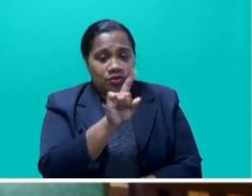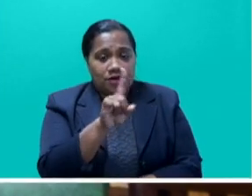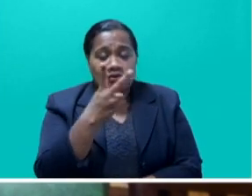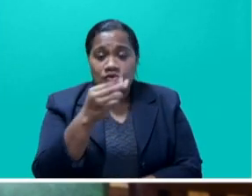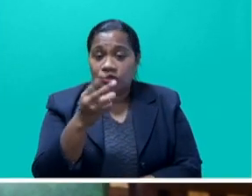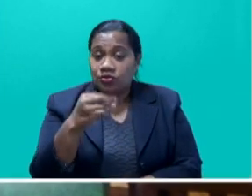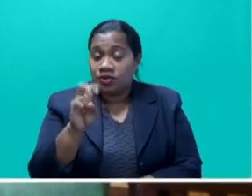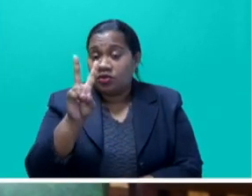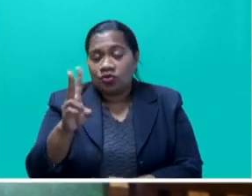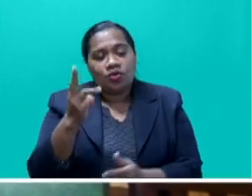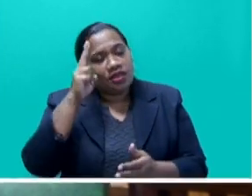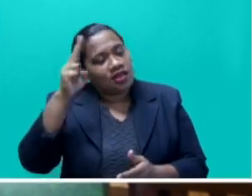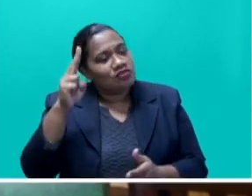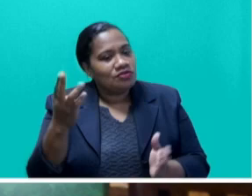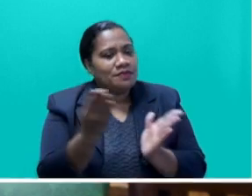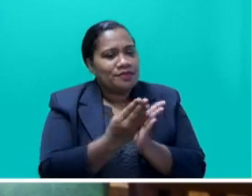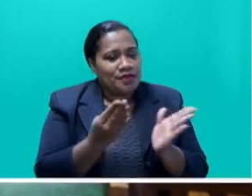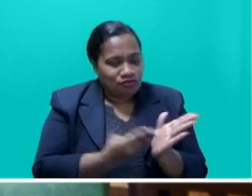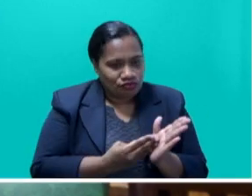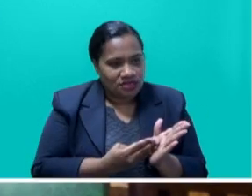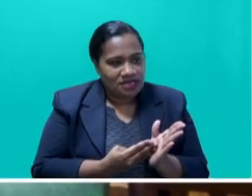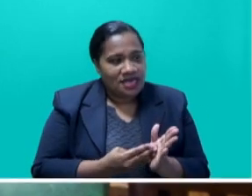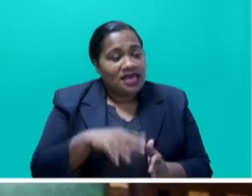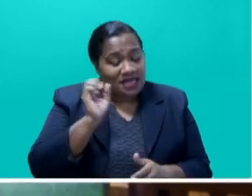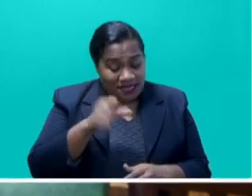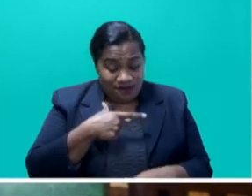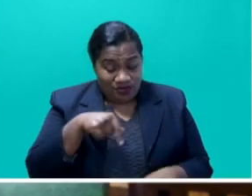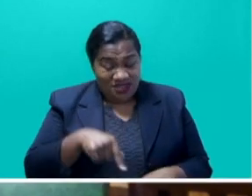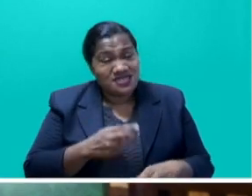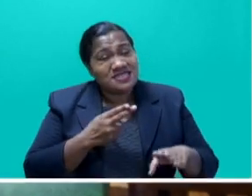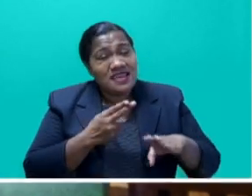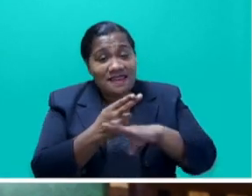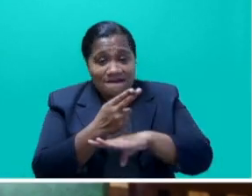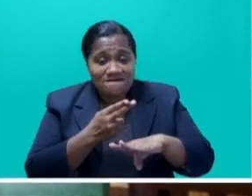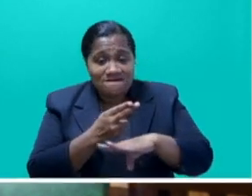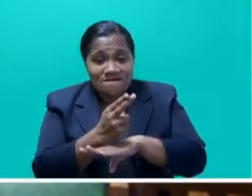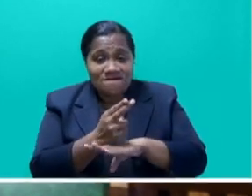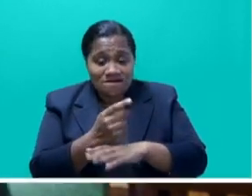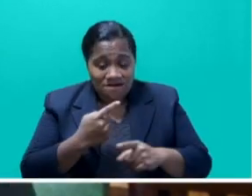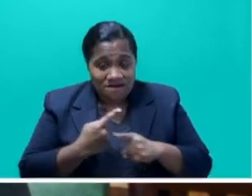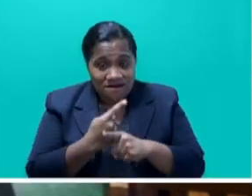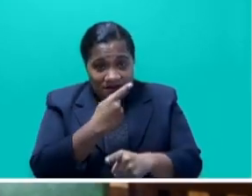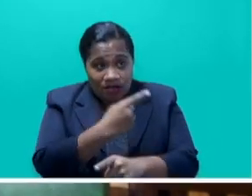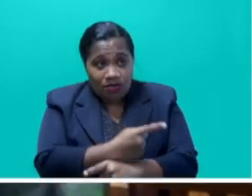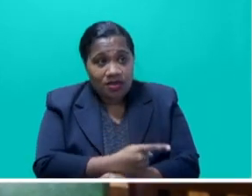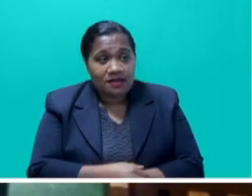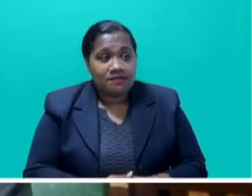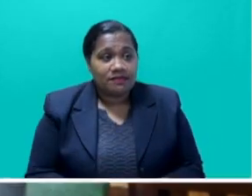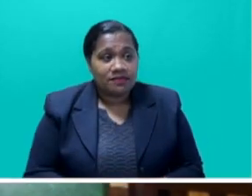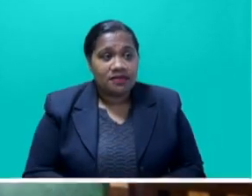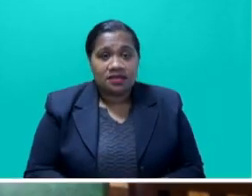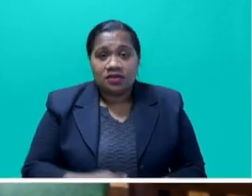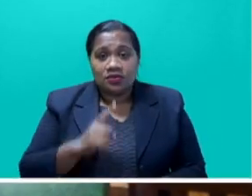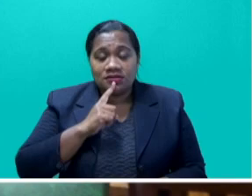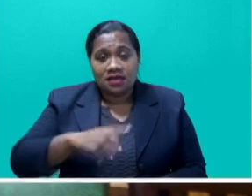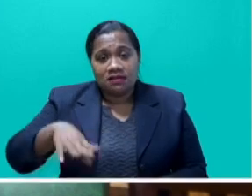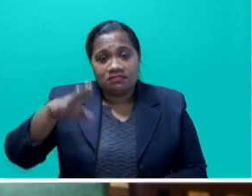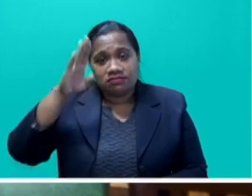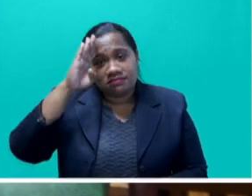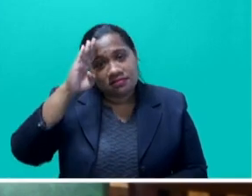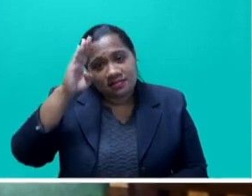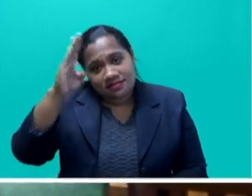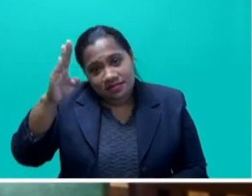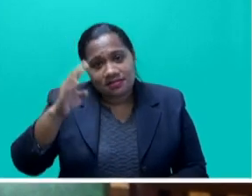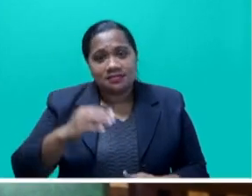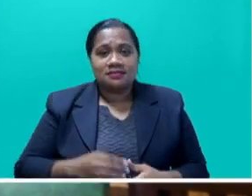And since it's Navy Week, Mr. Speaker, sir, I say bravo Zulu. Thank you, Mr. Speaker, sir.